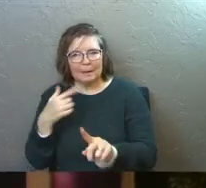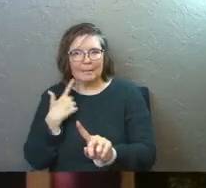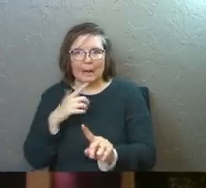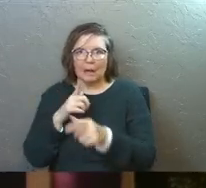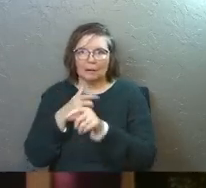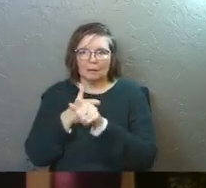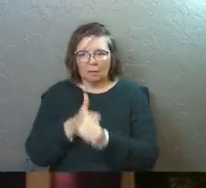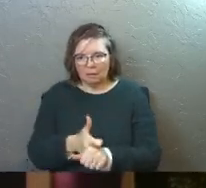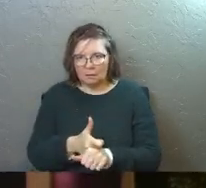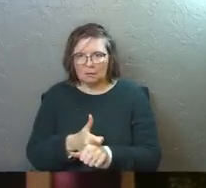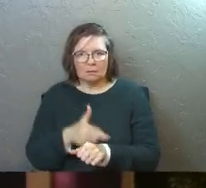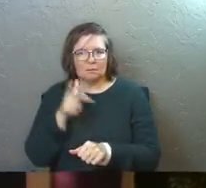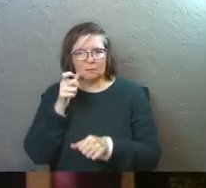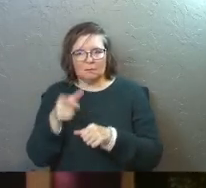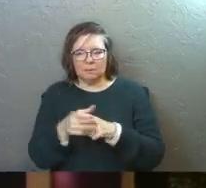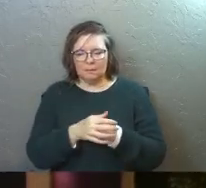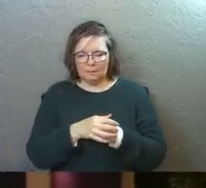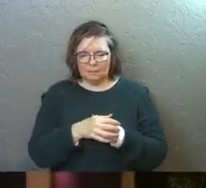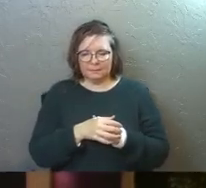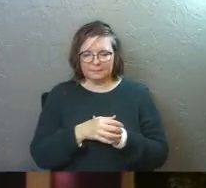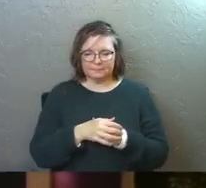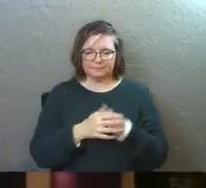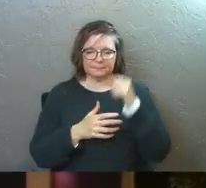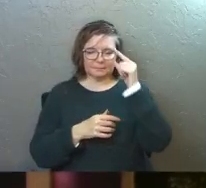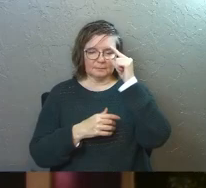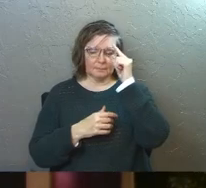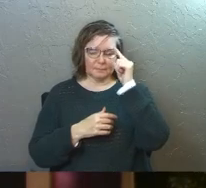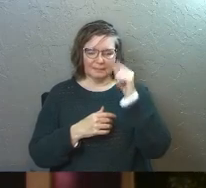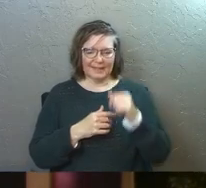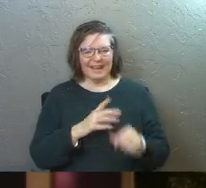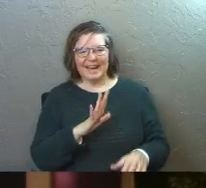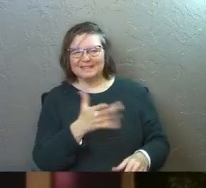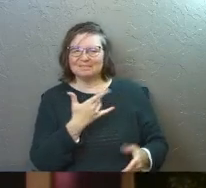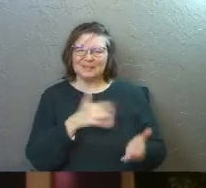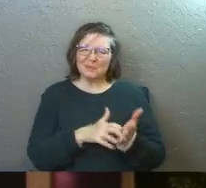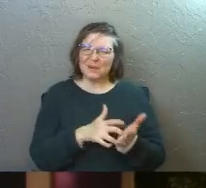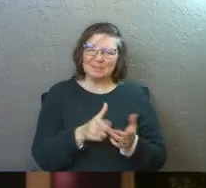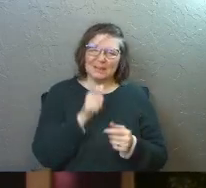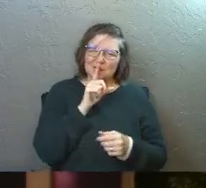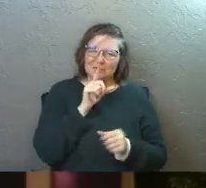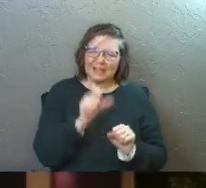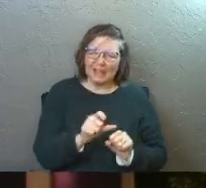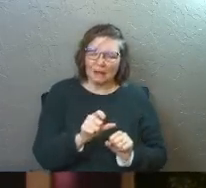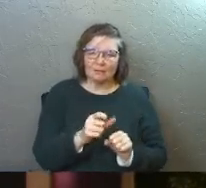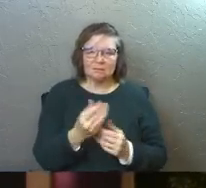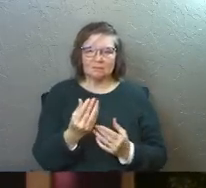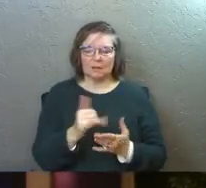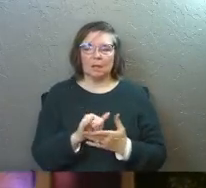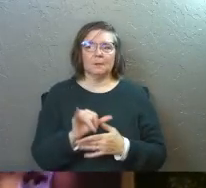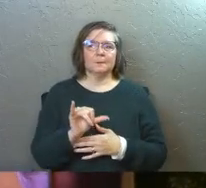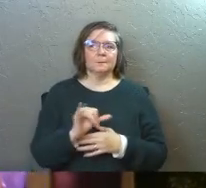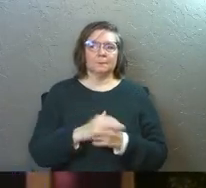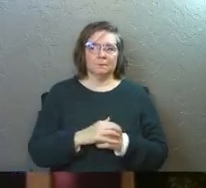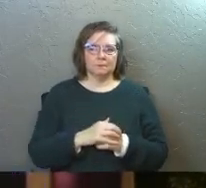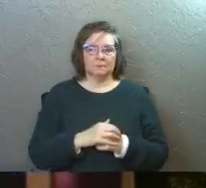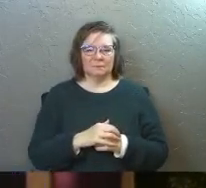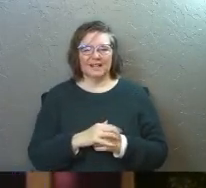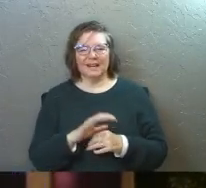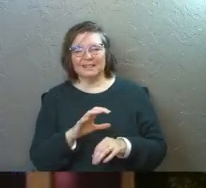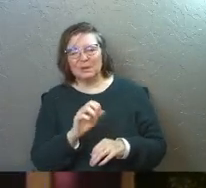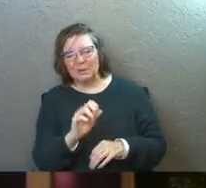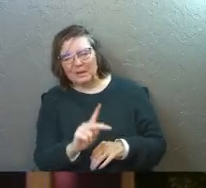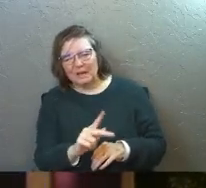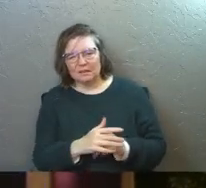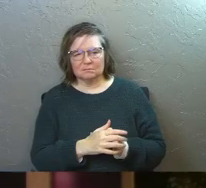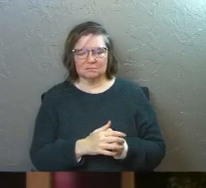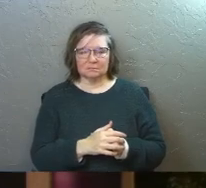Yep. You probably, this is kind of a weak spot for you. I don't know if you're going to be able to, right? You've done okay. You could have done